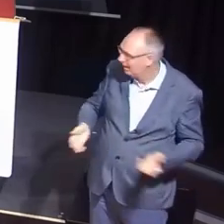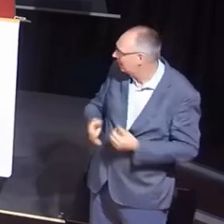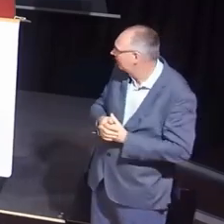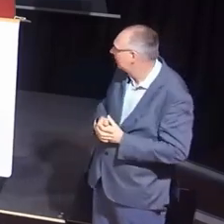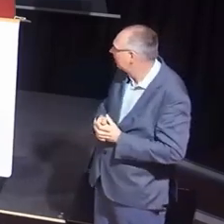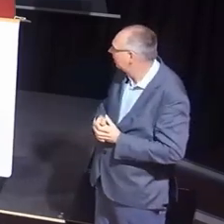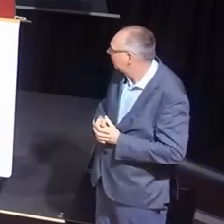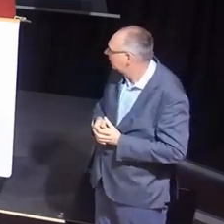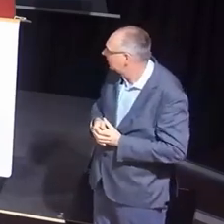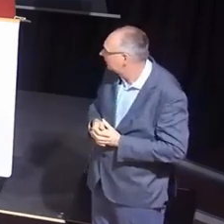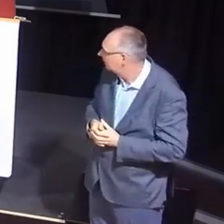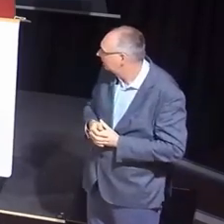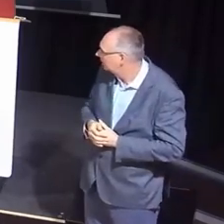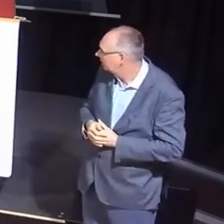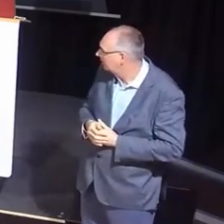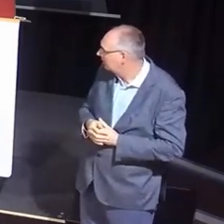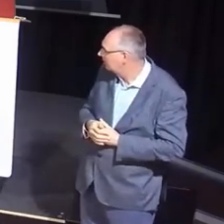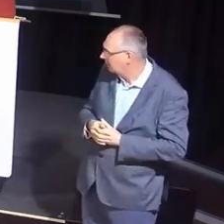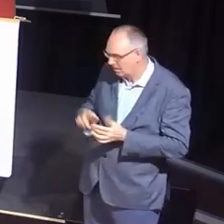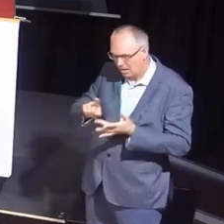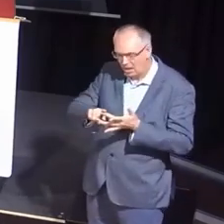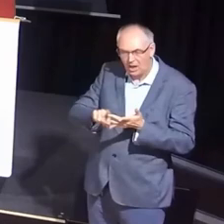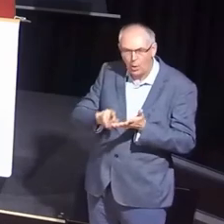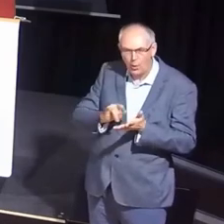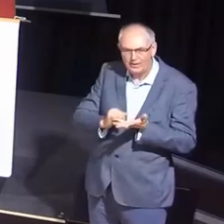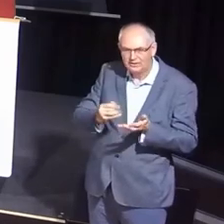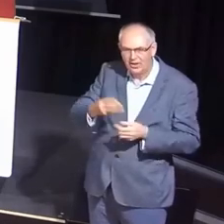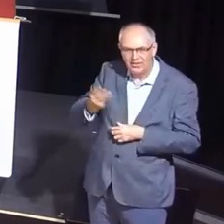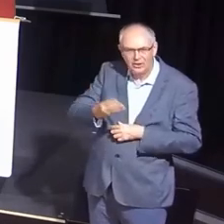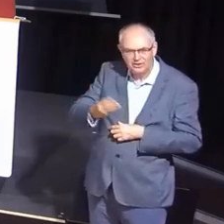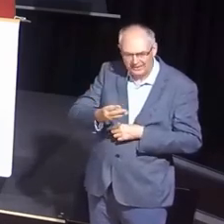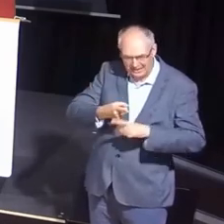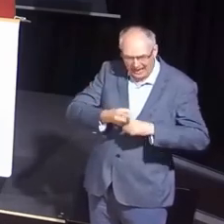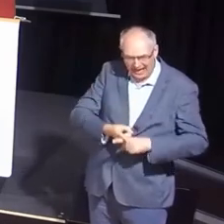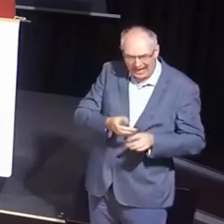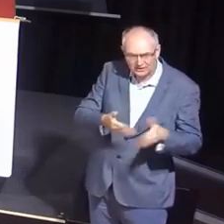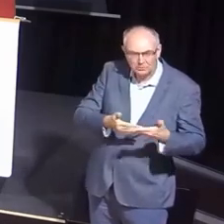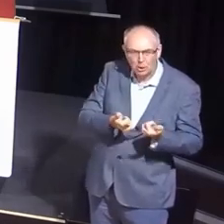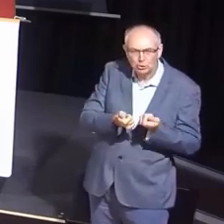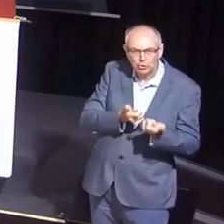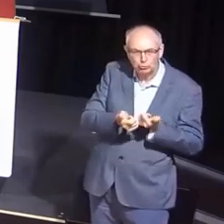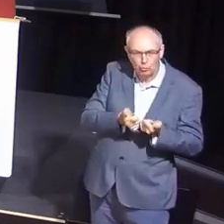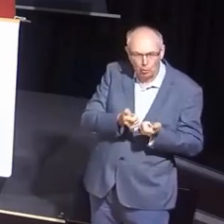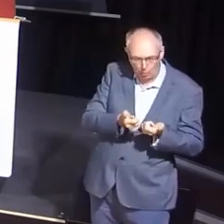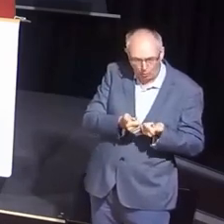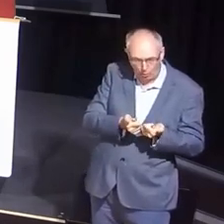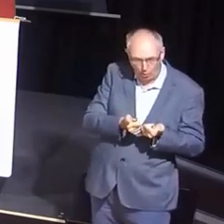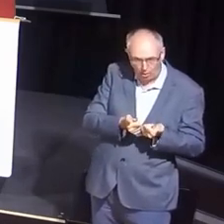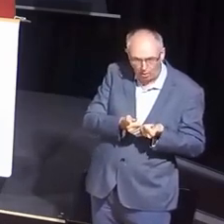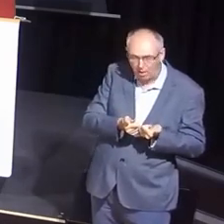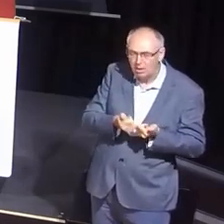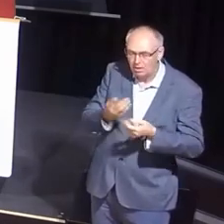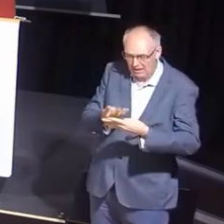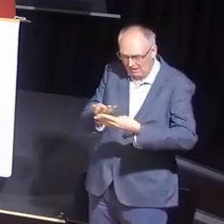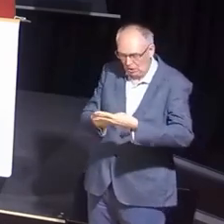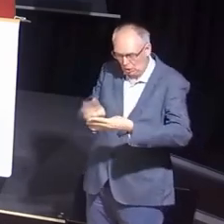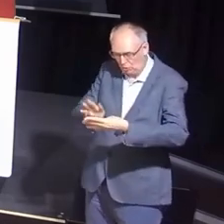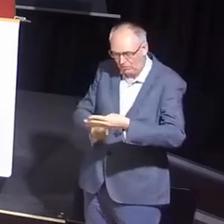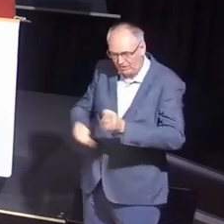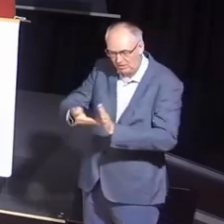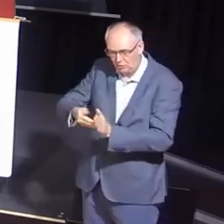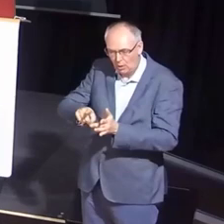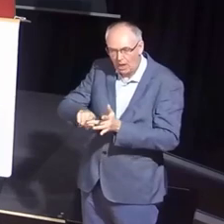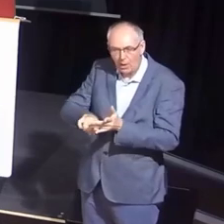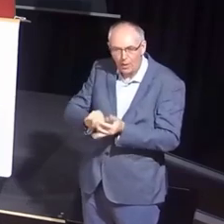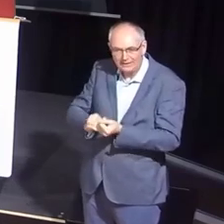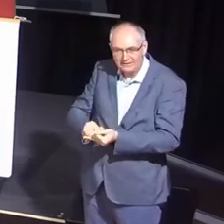with recently is on iOS 13, you can now use an Xbox controller, and they also ported Grid to iOS. So there's now a